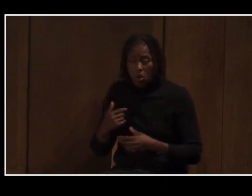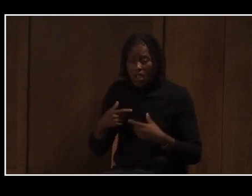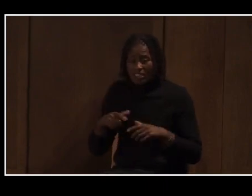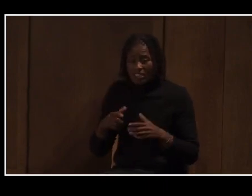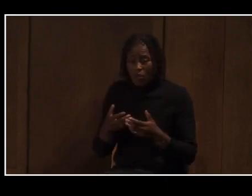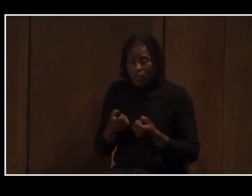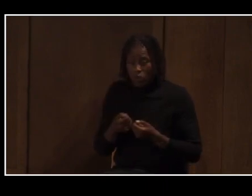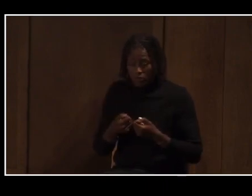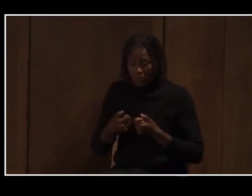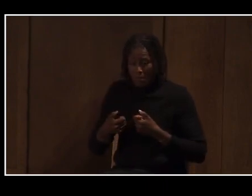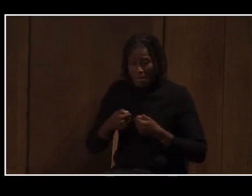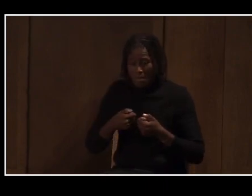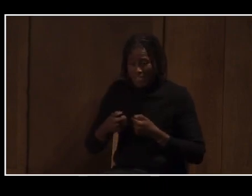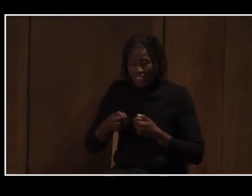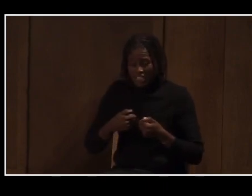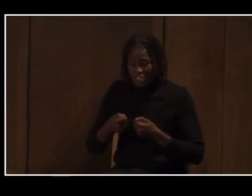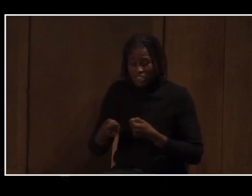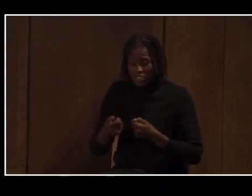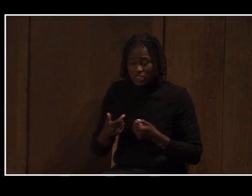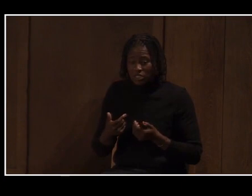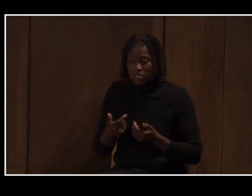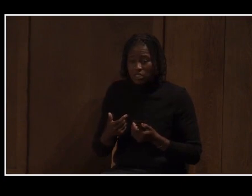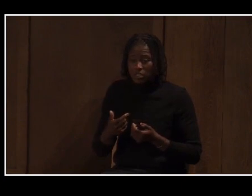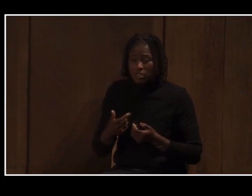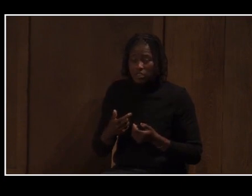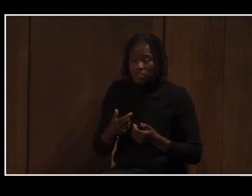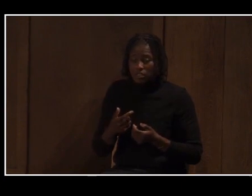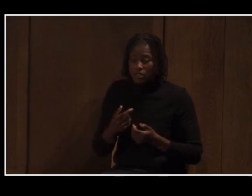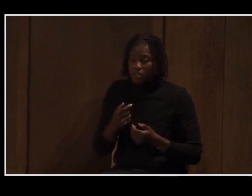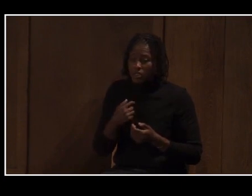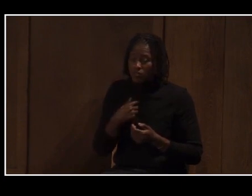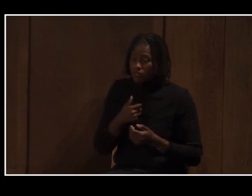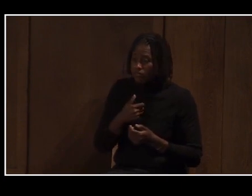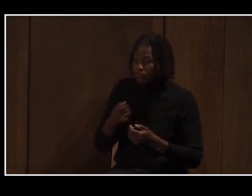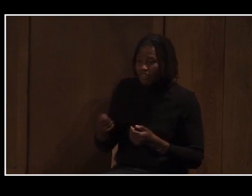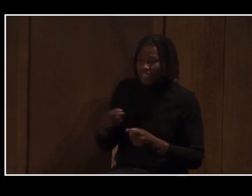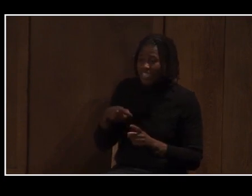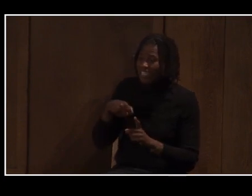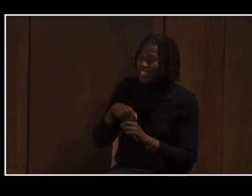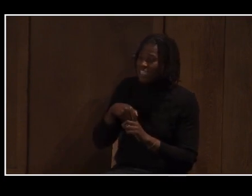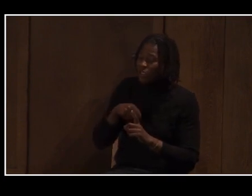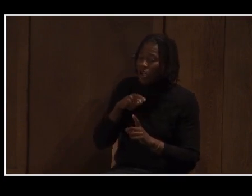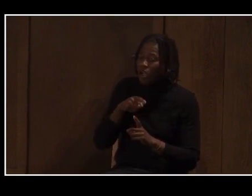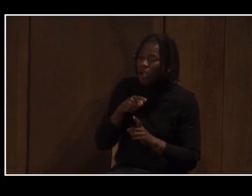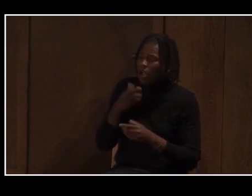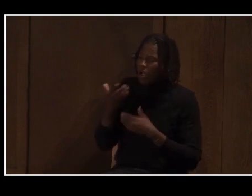phone telling Khadija that the fire brigade is telling her to stay home.